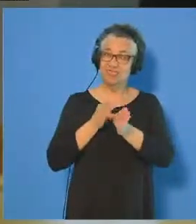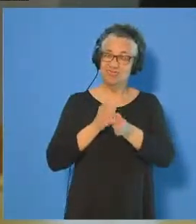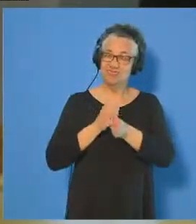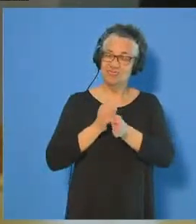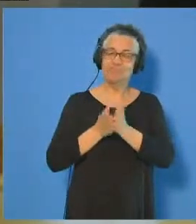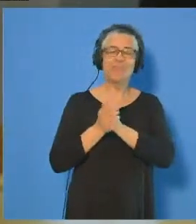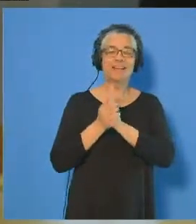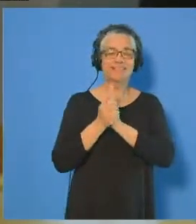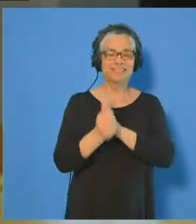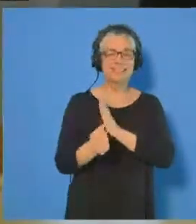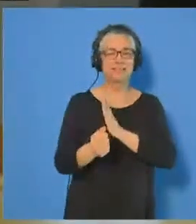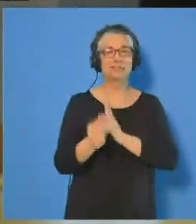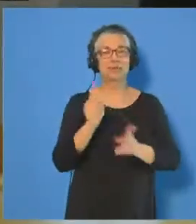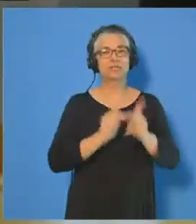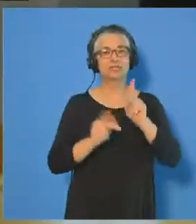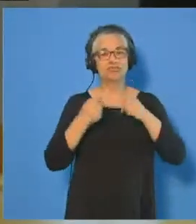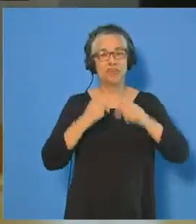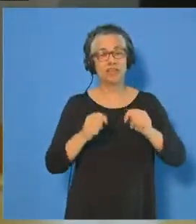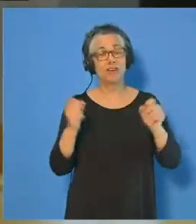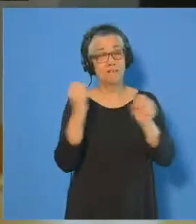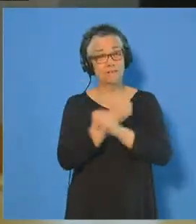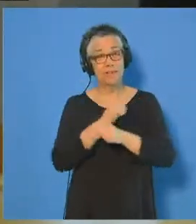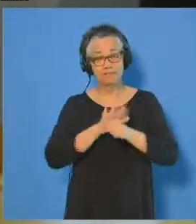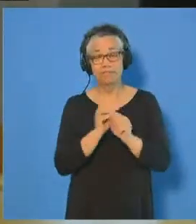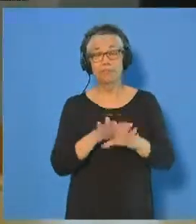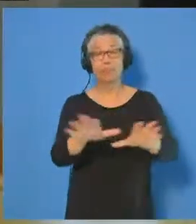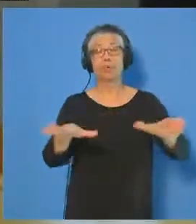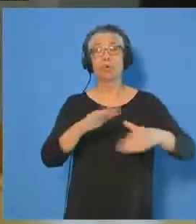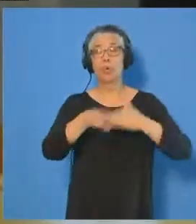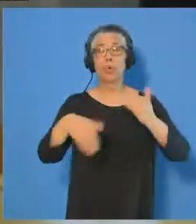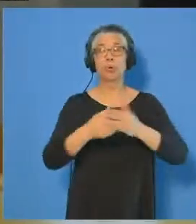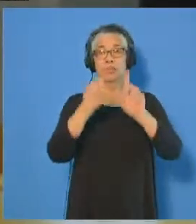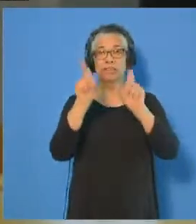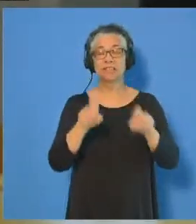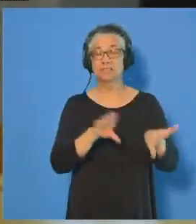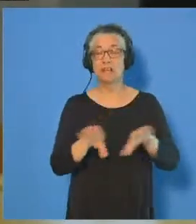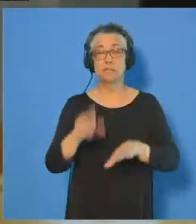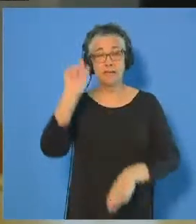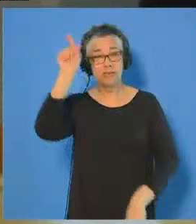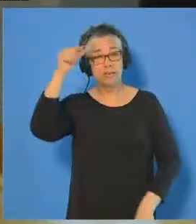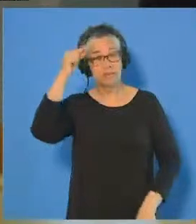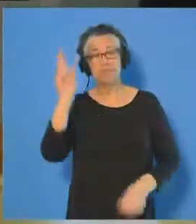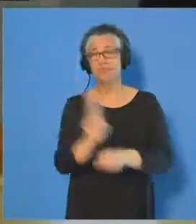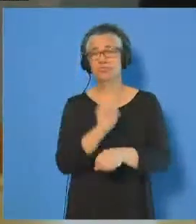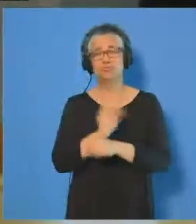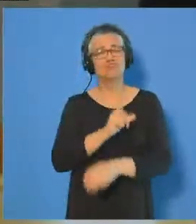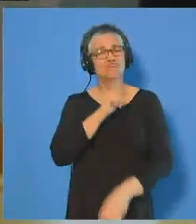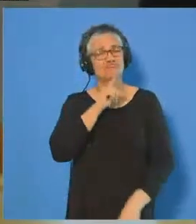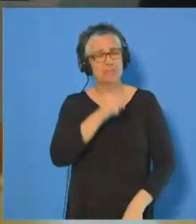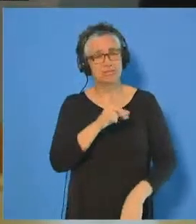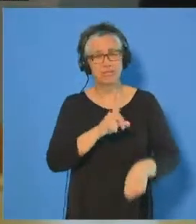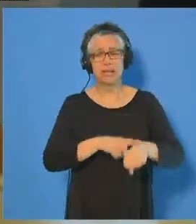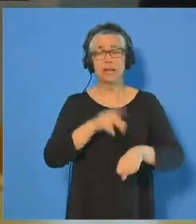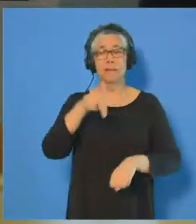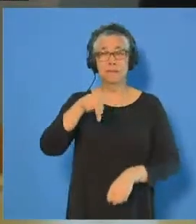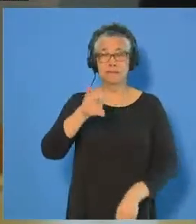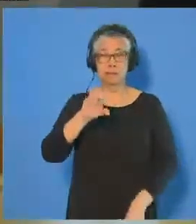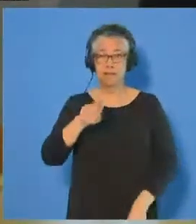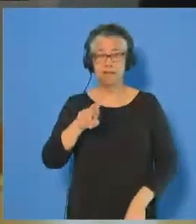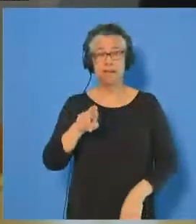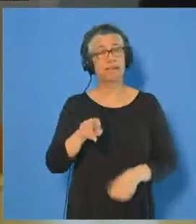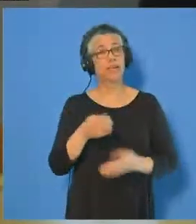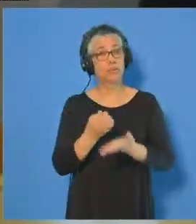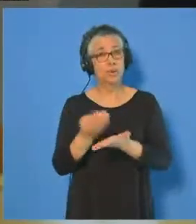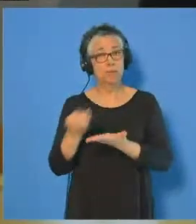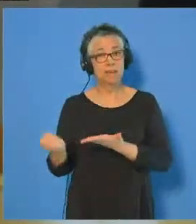fighting COVID-19. All testing done by the government is utilizing valid real-time PCR equipment